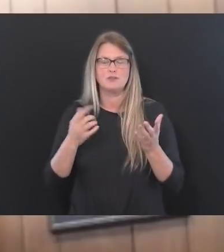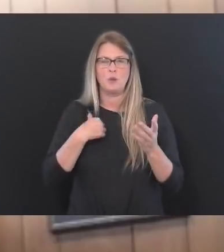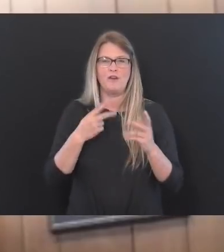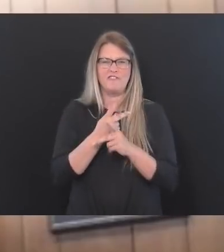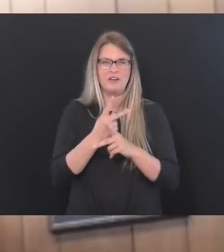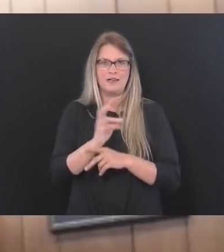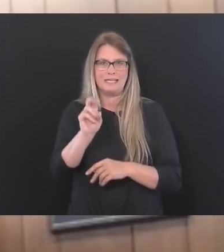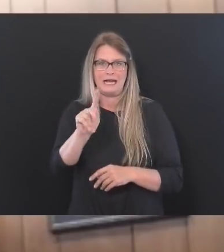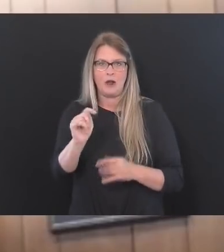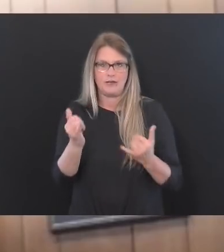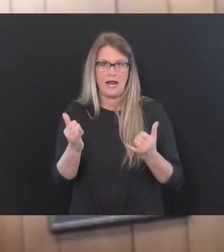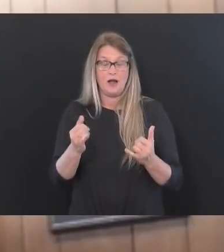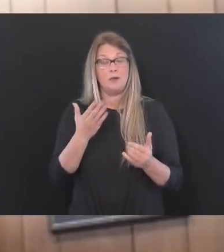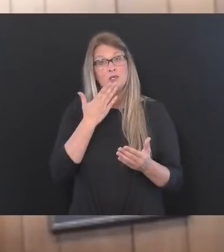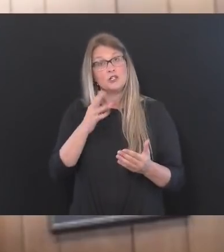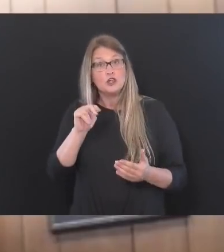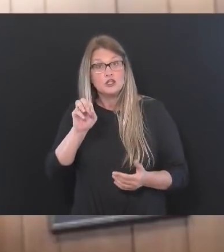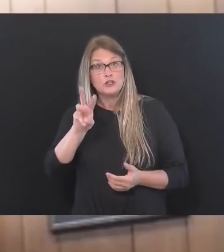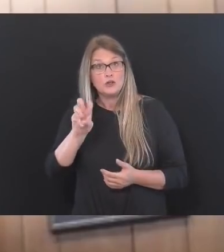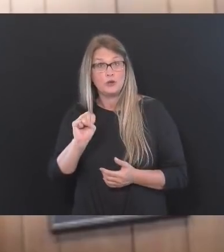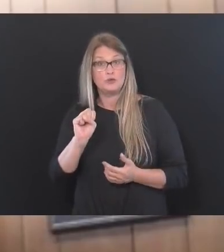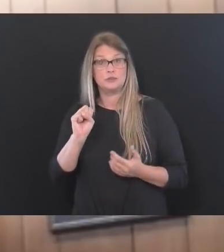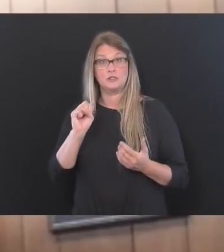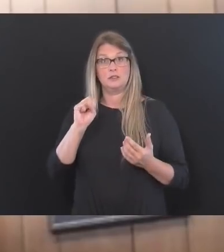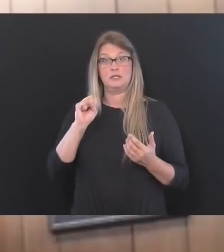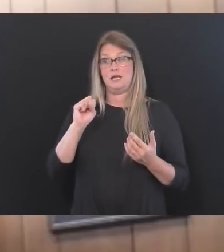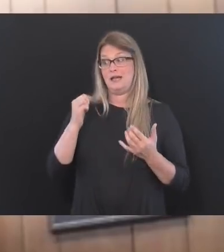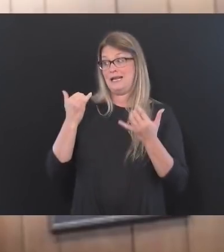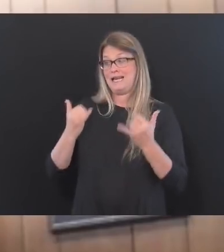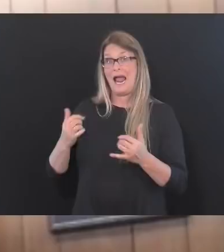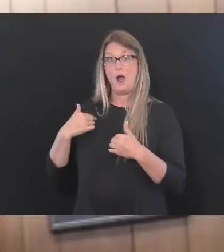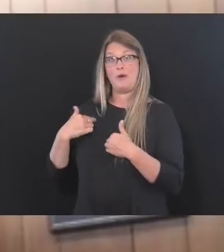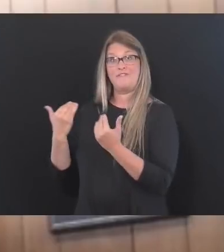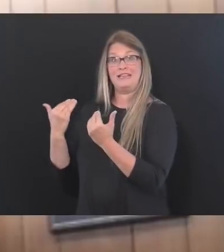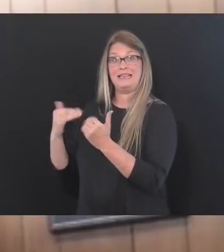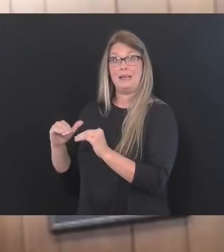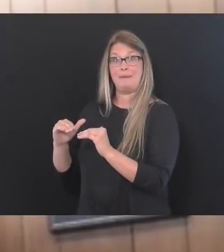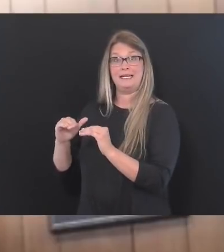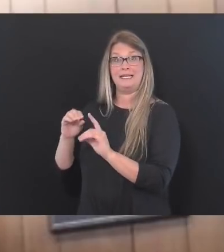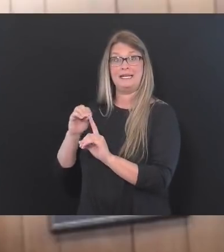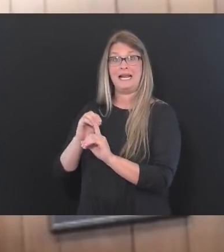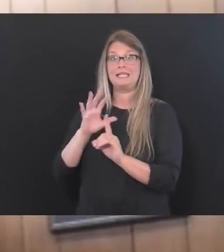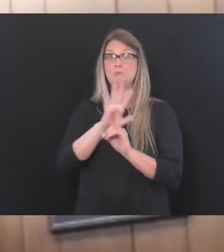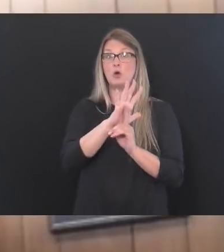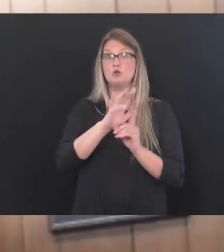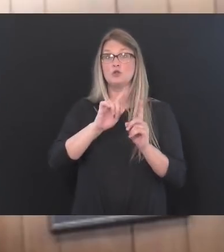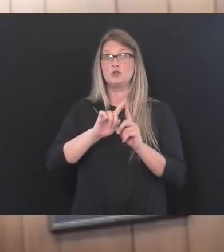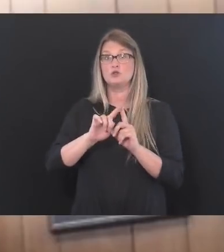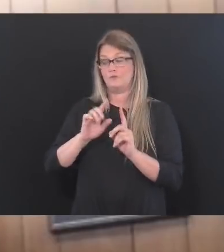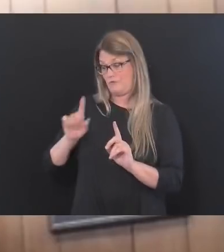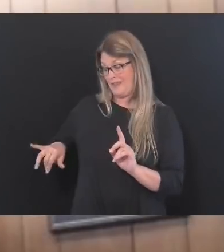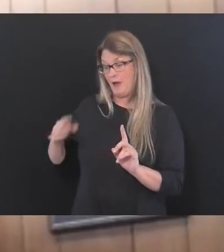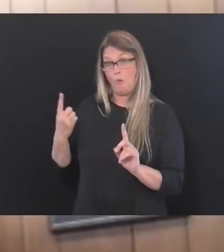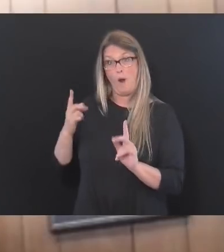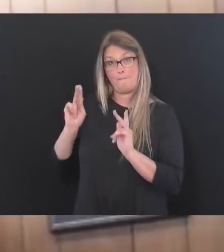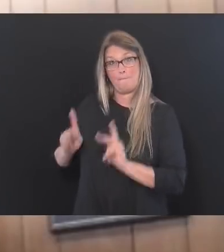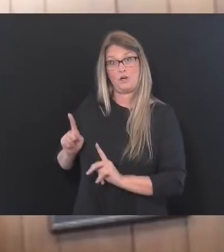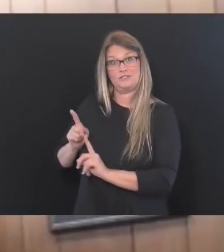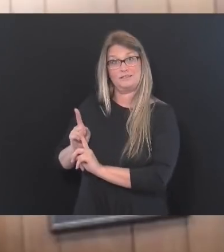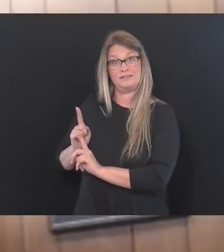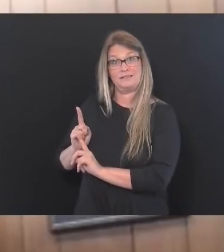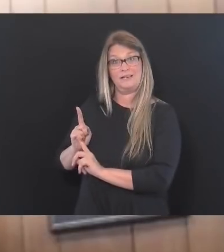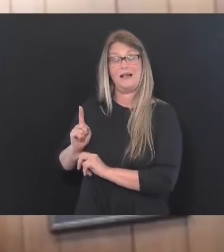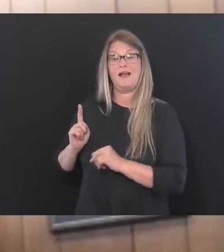that because of what was being done, it limited the exposure with the one individual. This